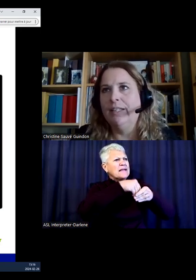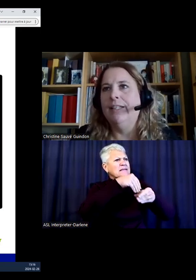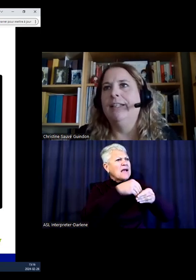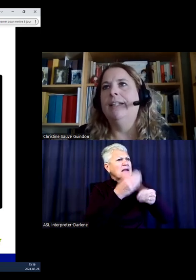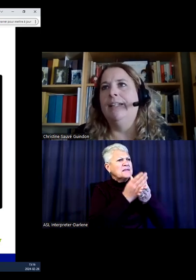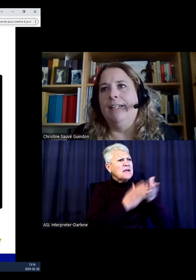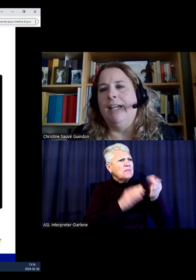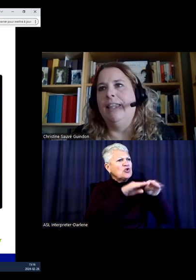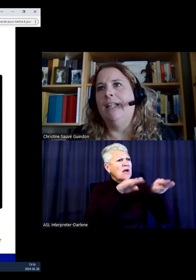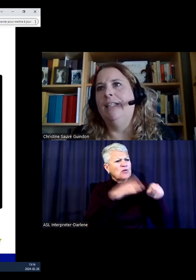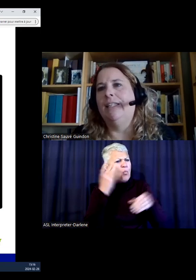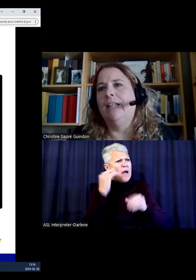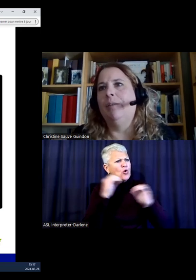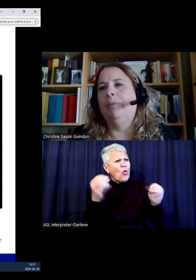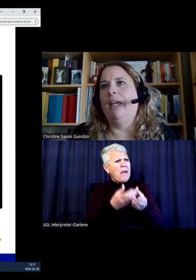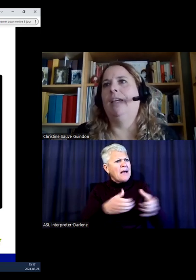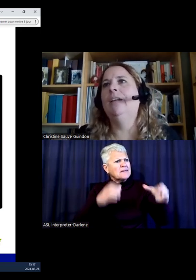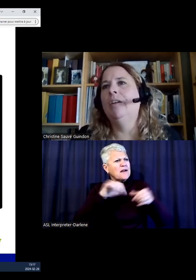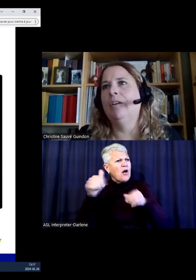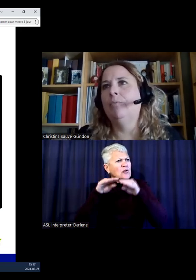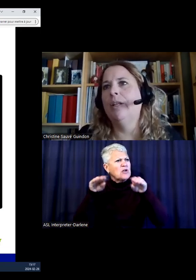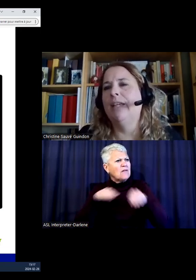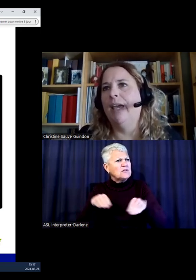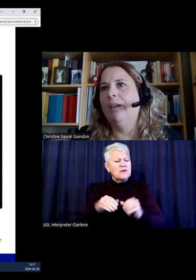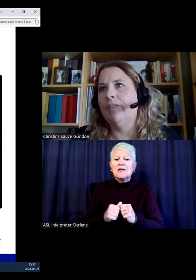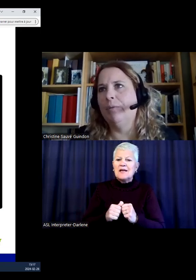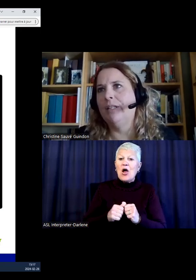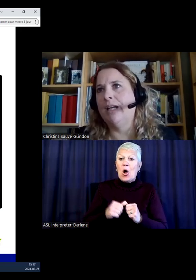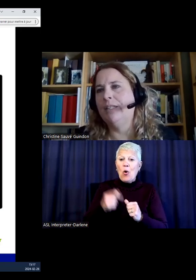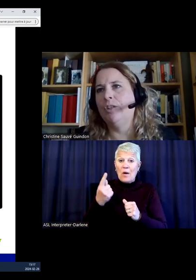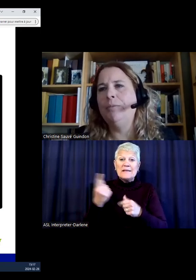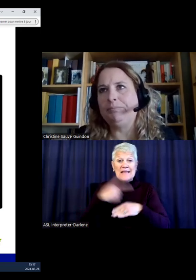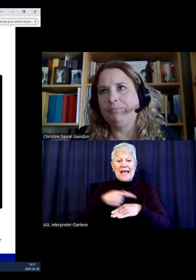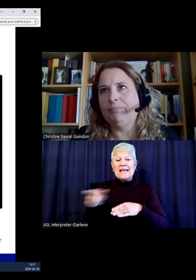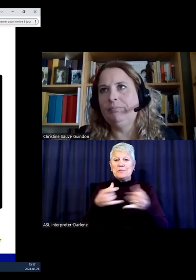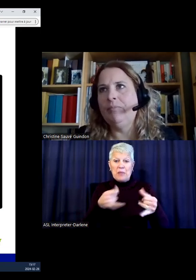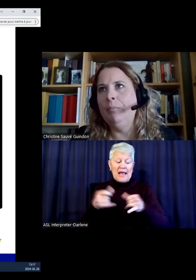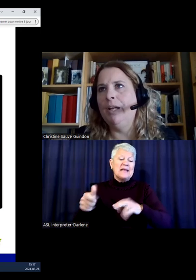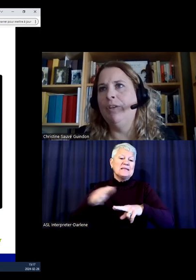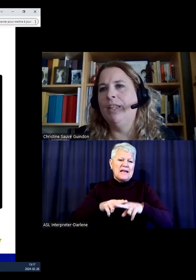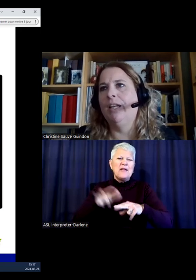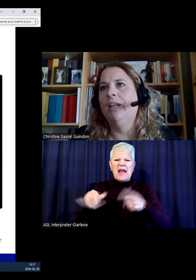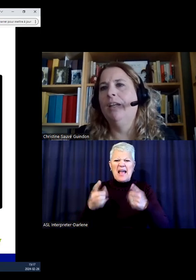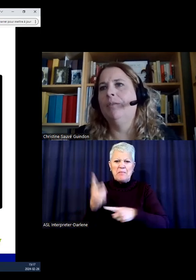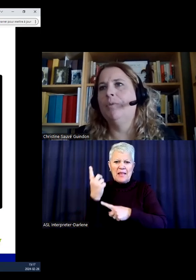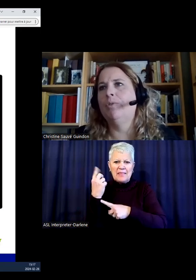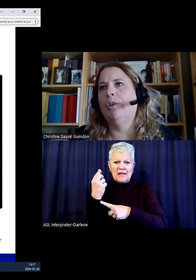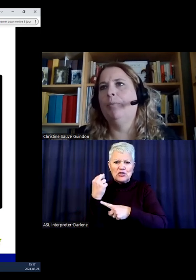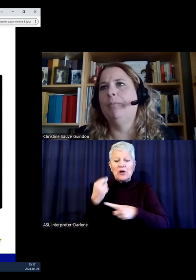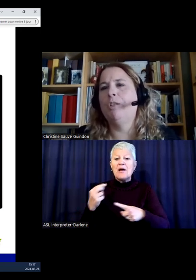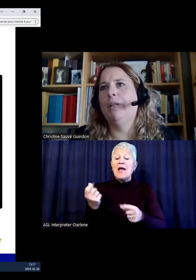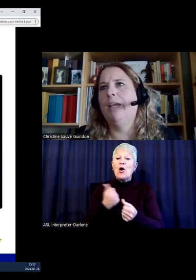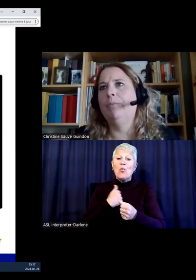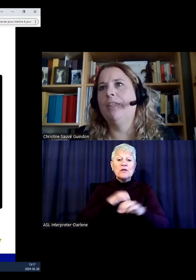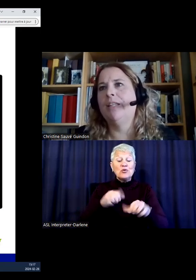others. And then he's sitting and playing one day, that was last year. But everything we were doing,